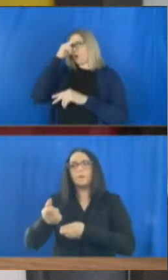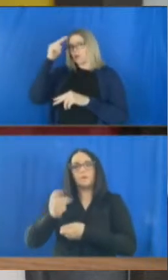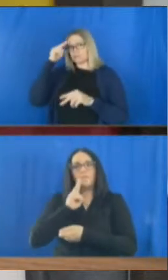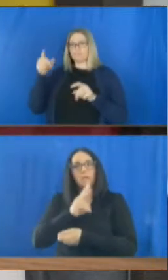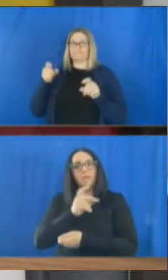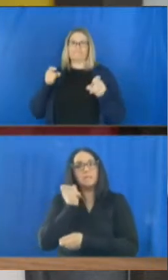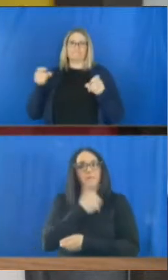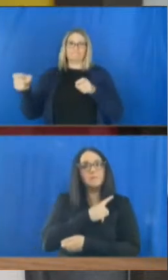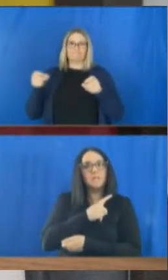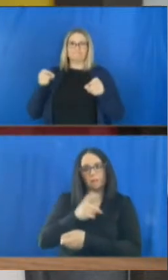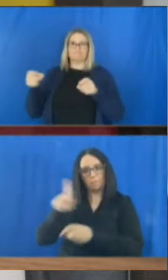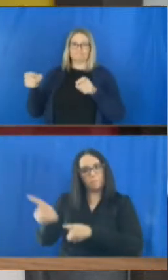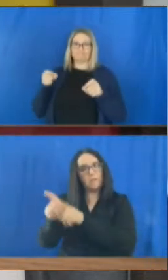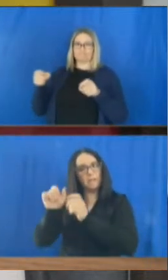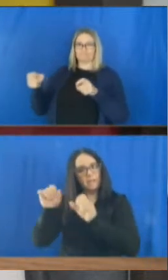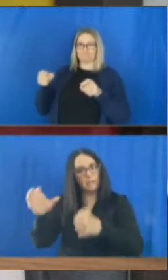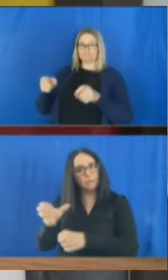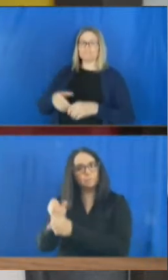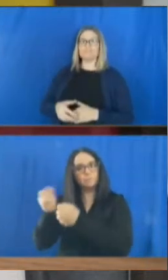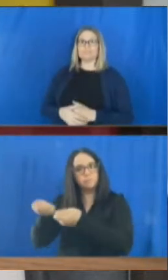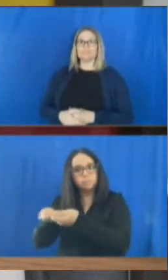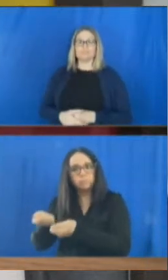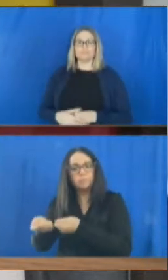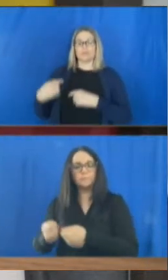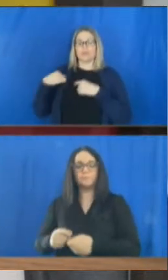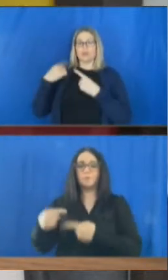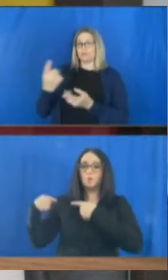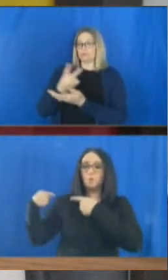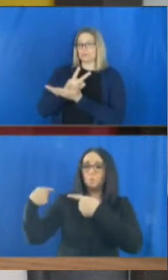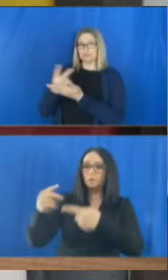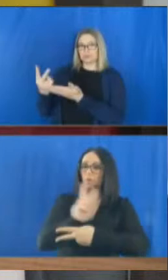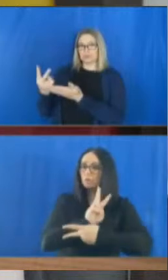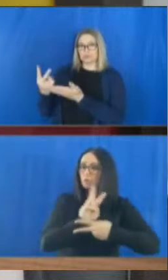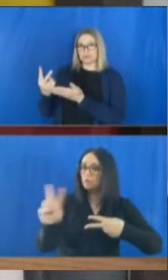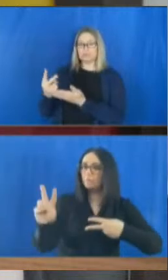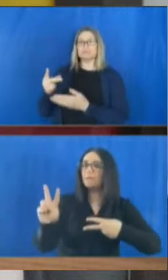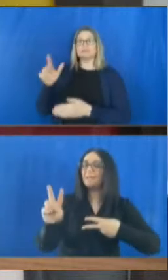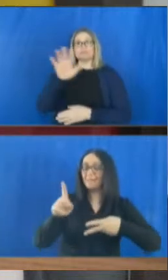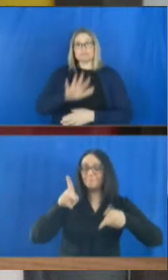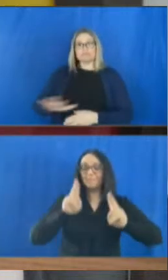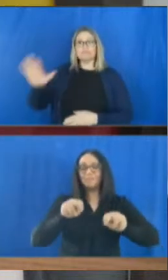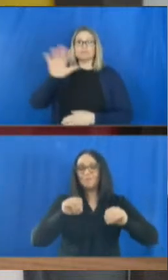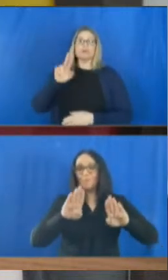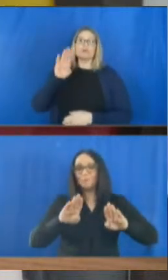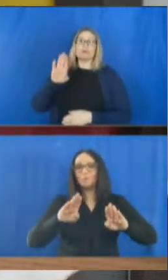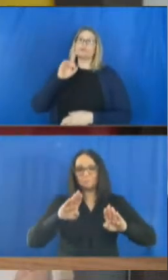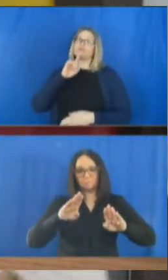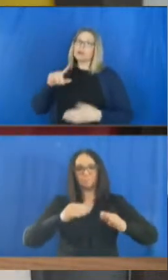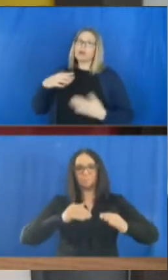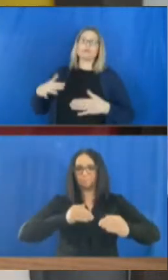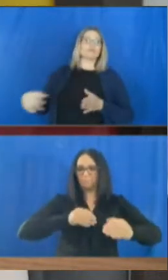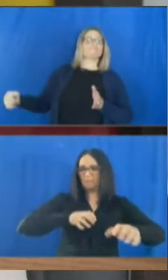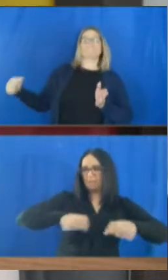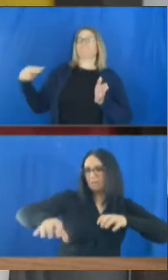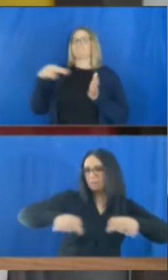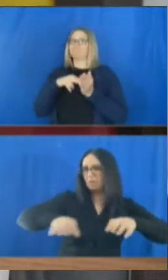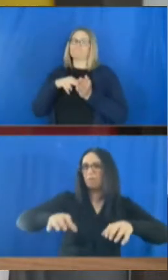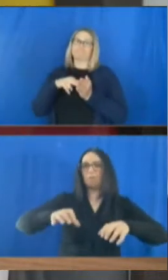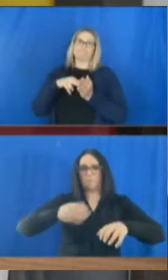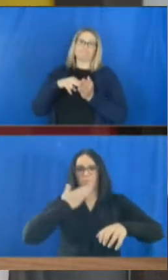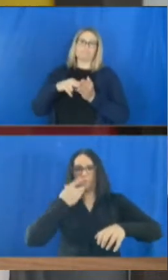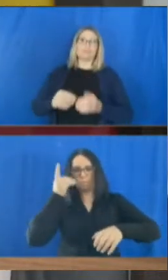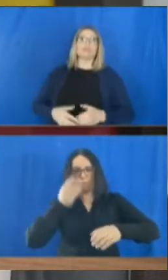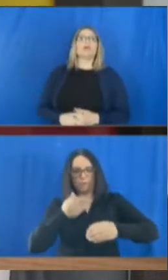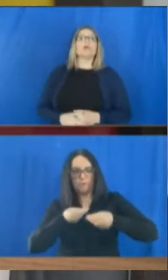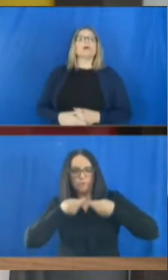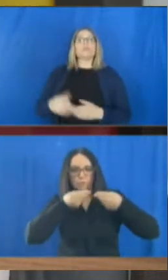health team the confidence to recommend to Cabinet that the province return to Level 2 in our COVID-19 winter plan. This